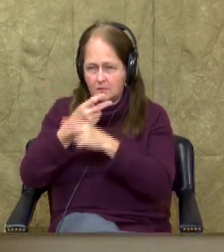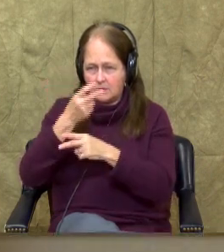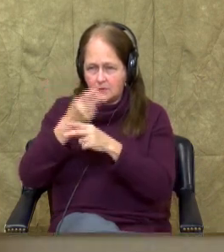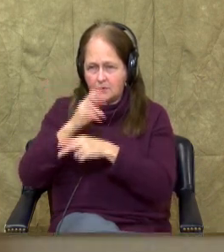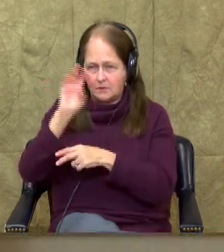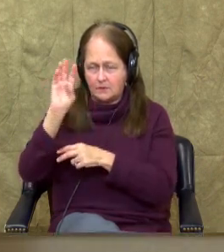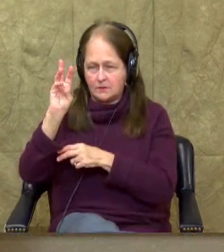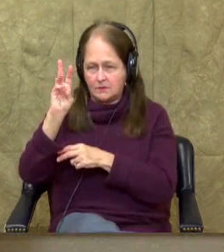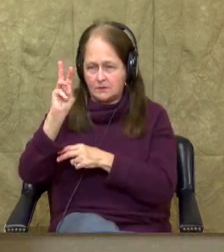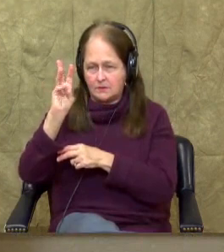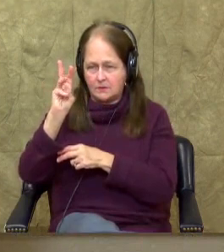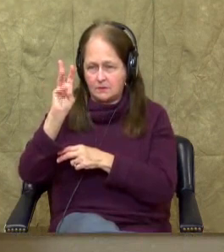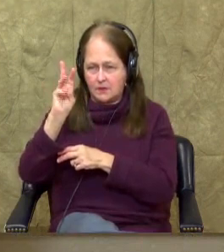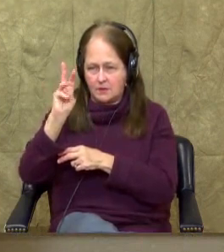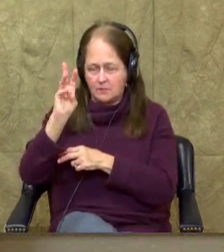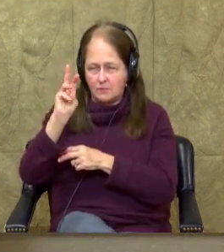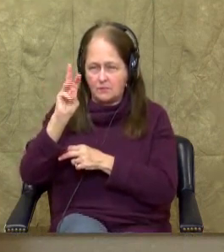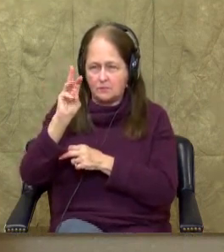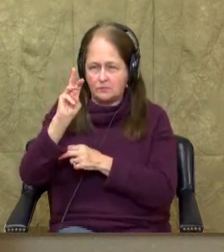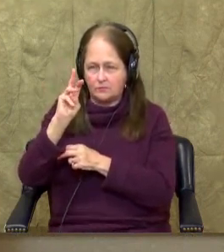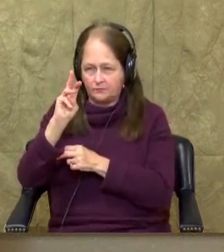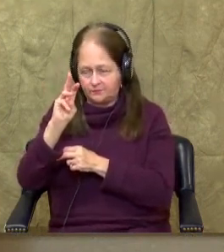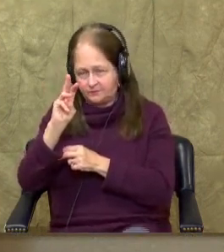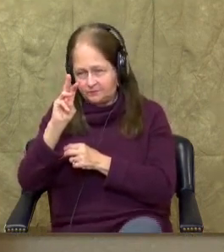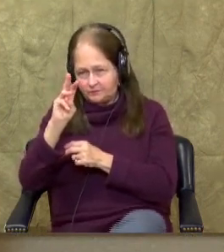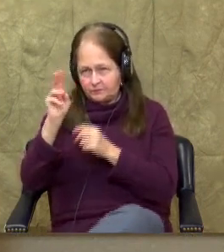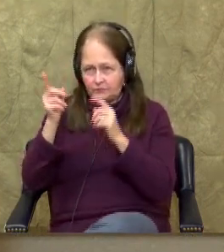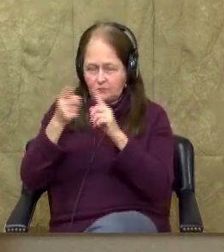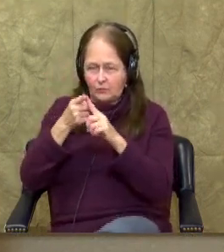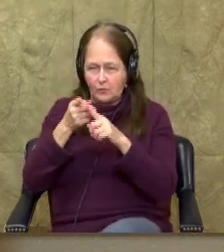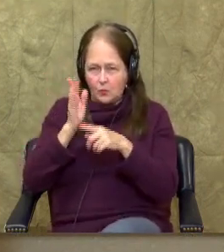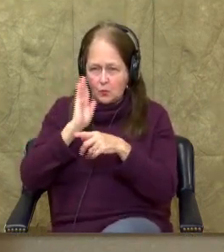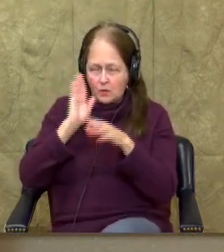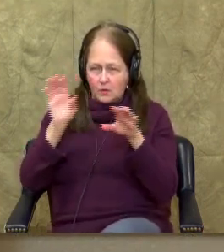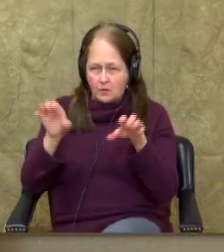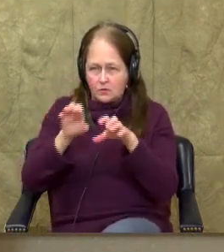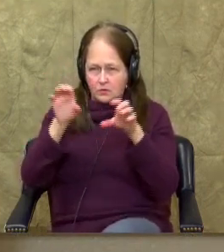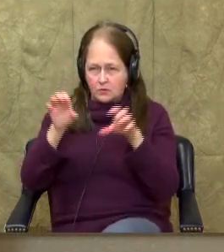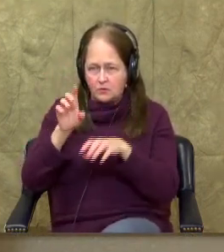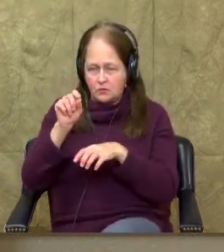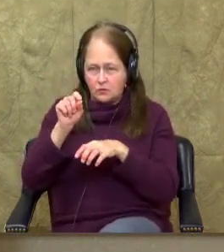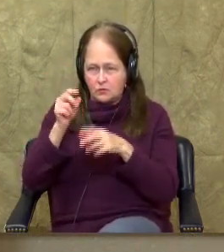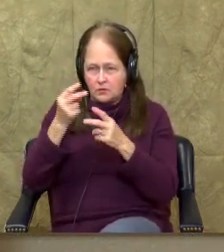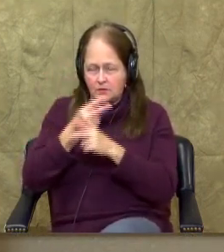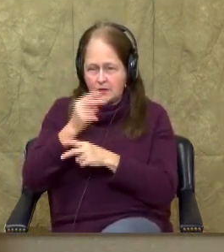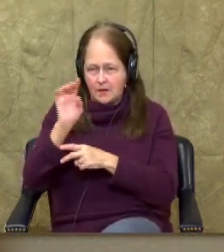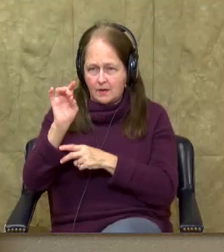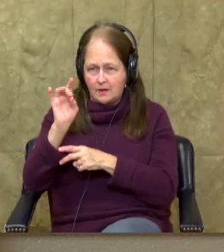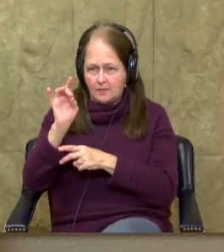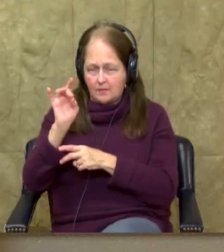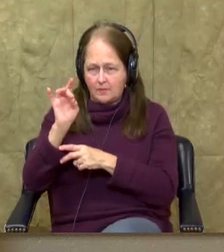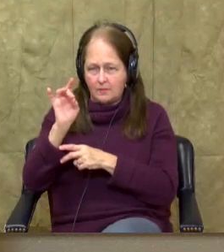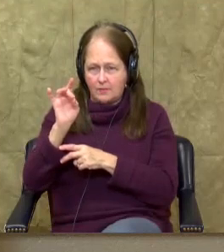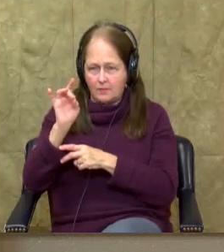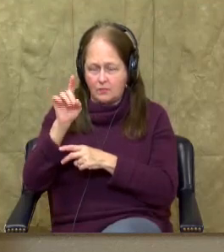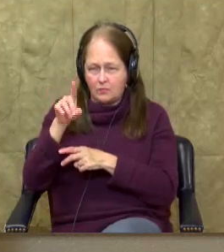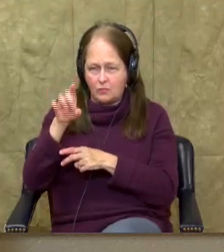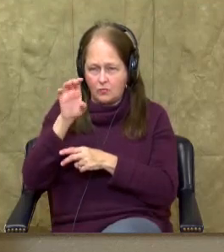times 16. So the first thing you're going to do is 20 times 8